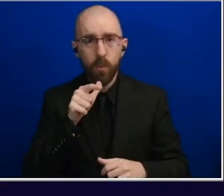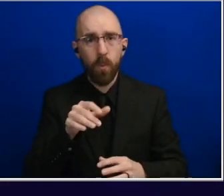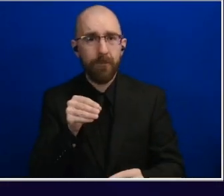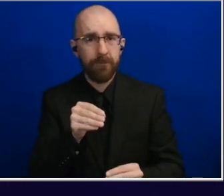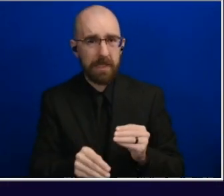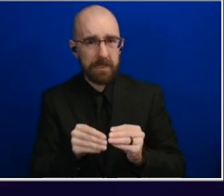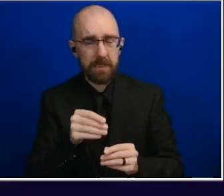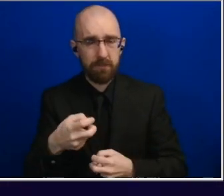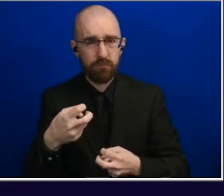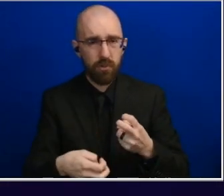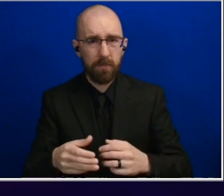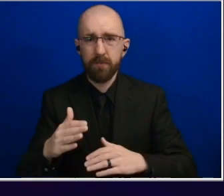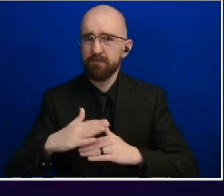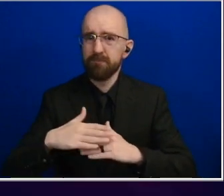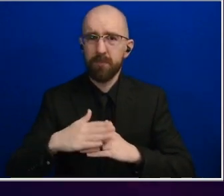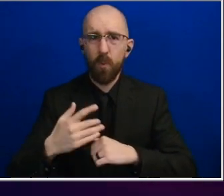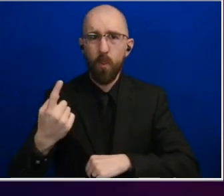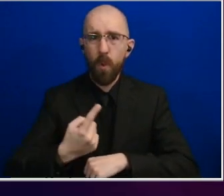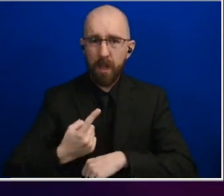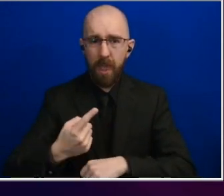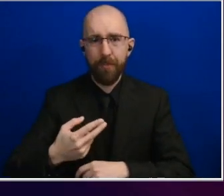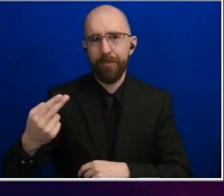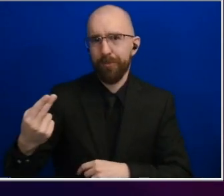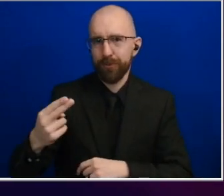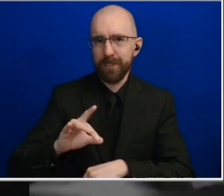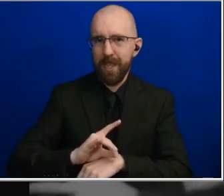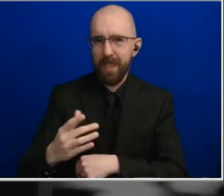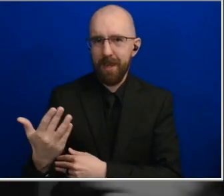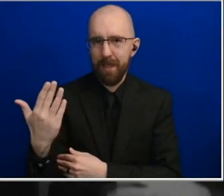day, Thursday at 8 a.m.